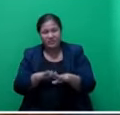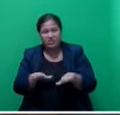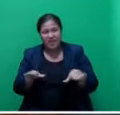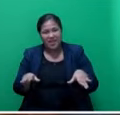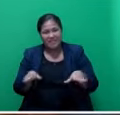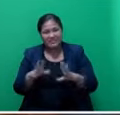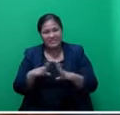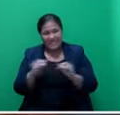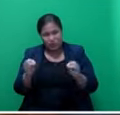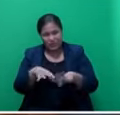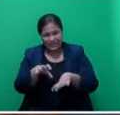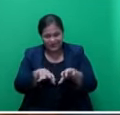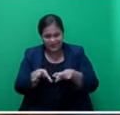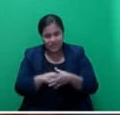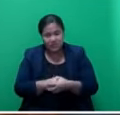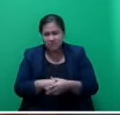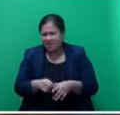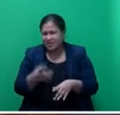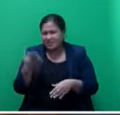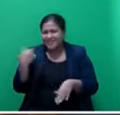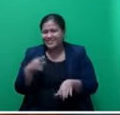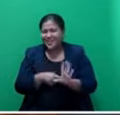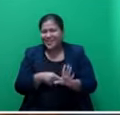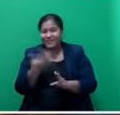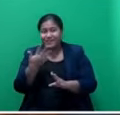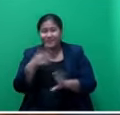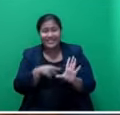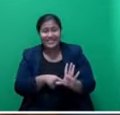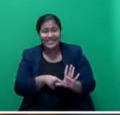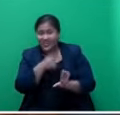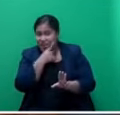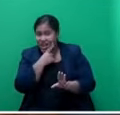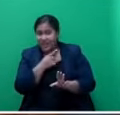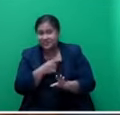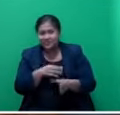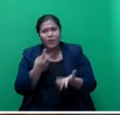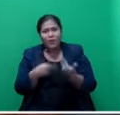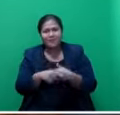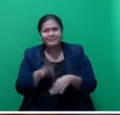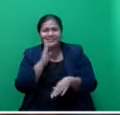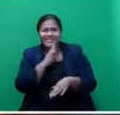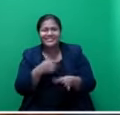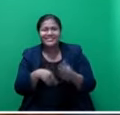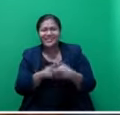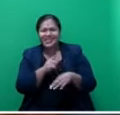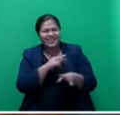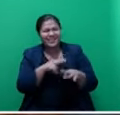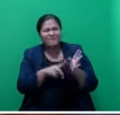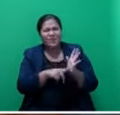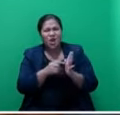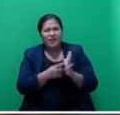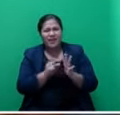exploitation. In late last year, a 15-year-old girl, Honourable Speaker, went missing in Florida. Her mother found her